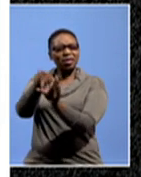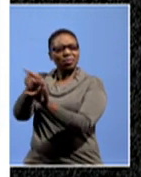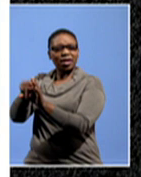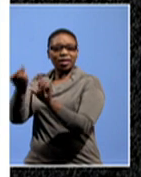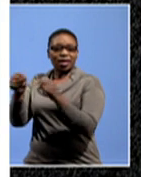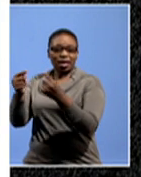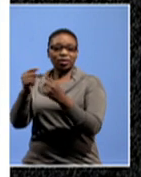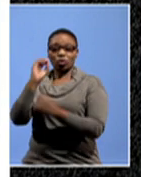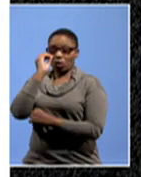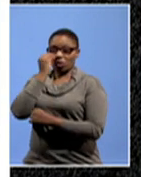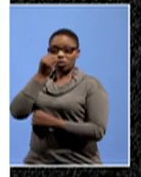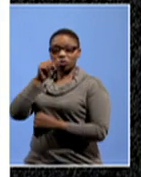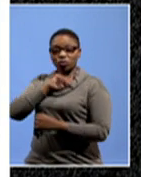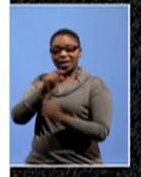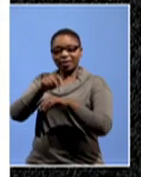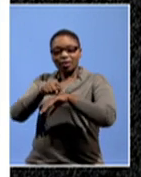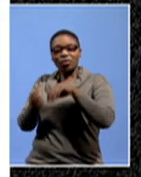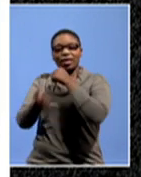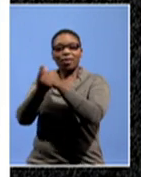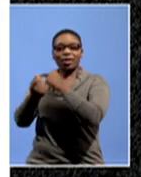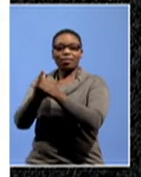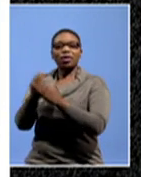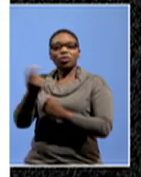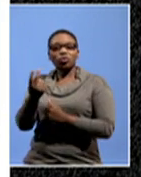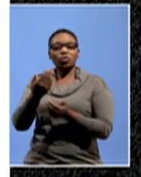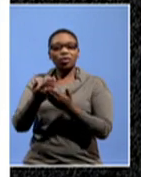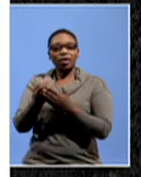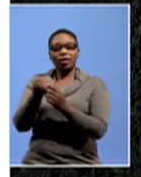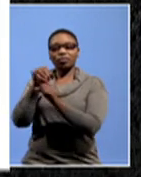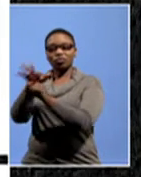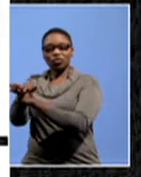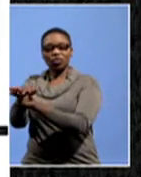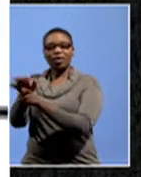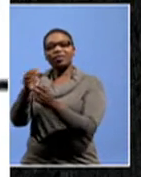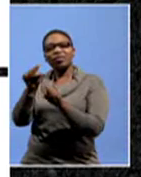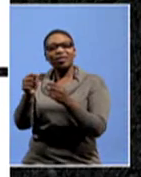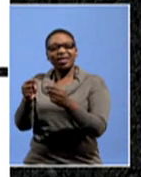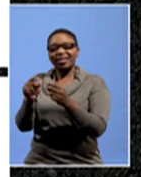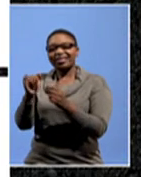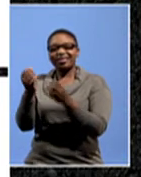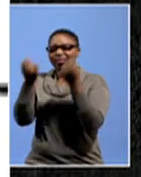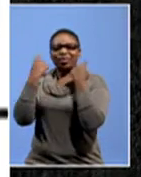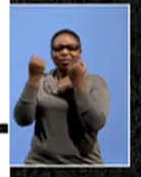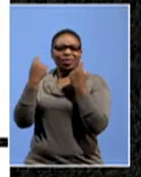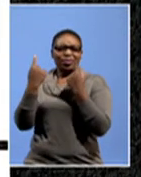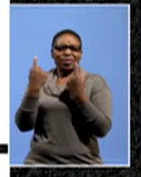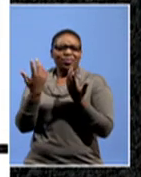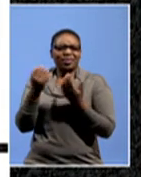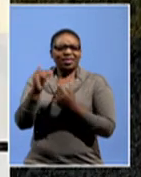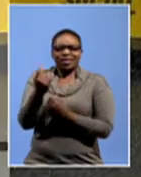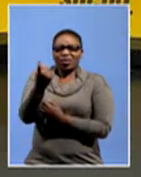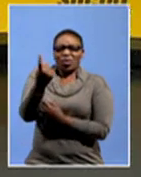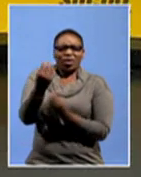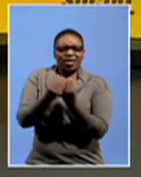on them. News as they occur, but somehow we're able to influence what we don't have facts about. It just doesn't make sense. I think that's about the only